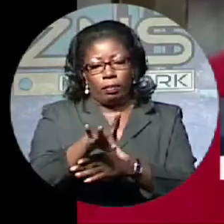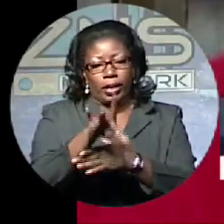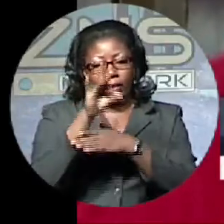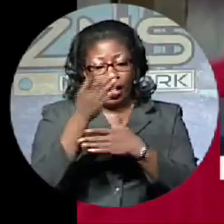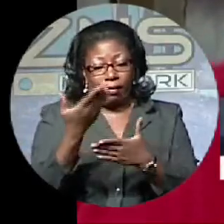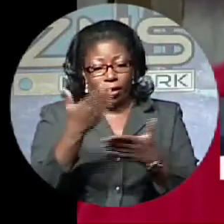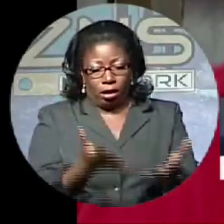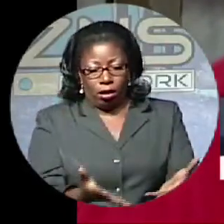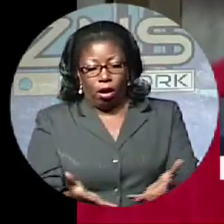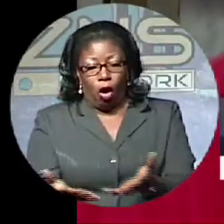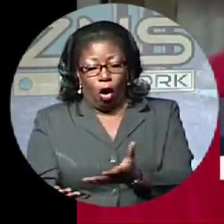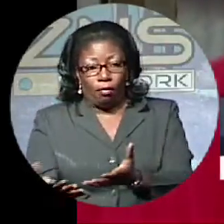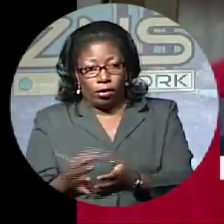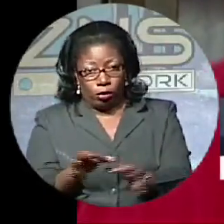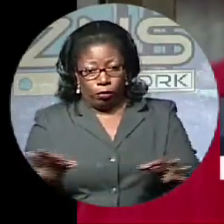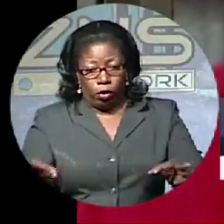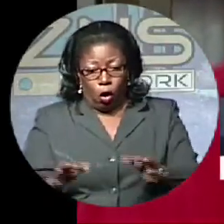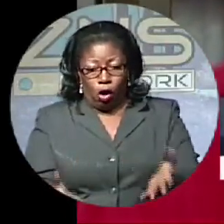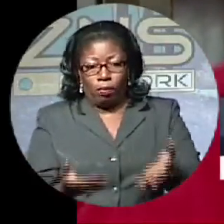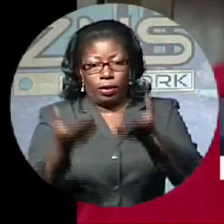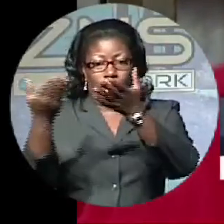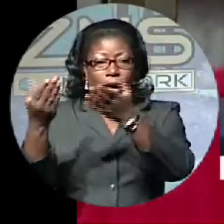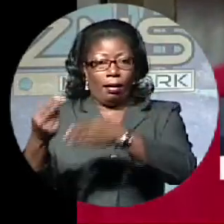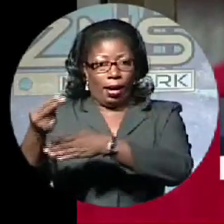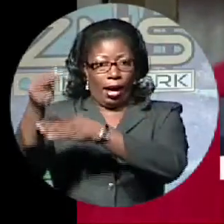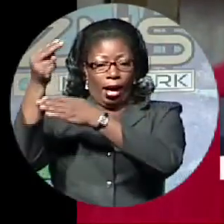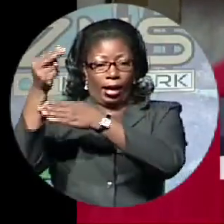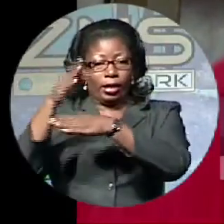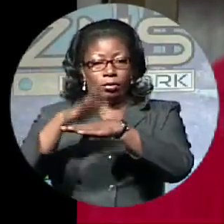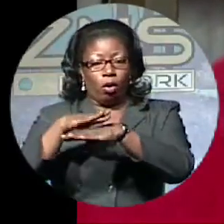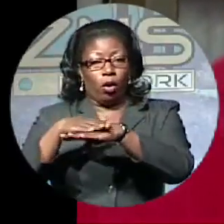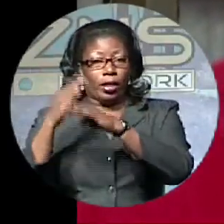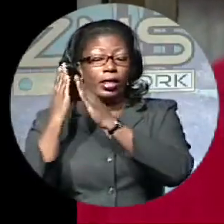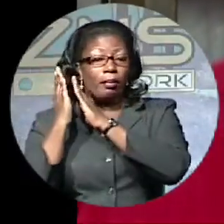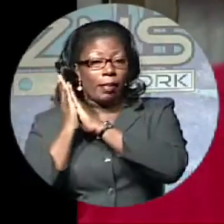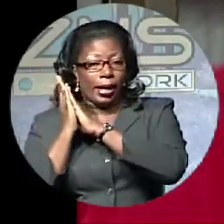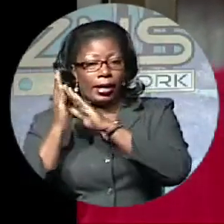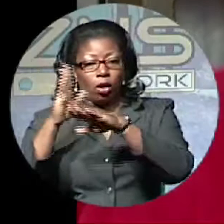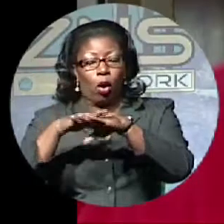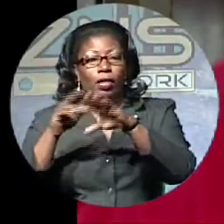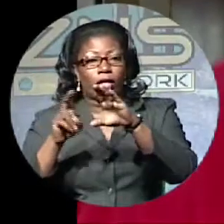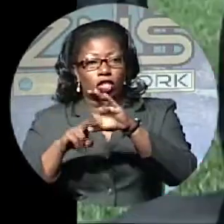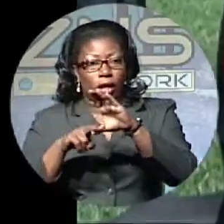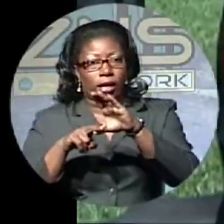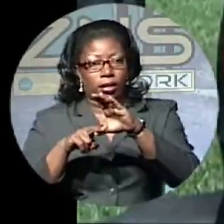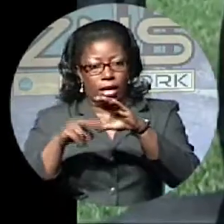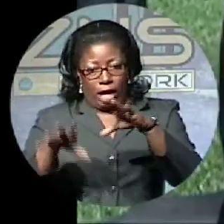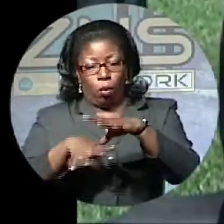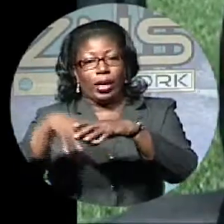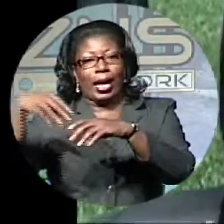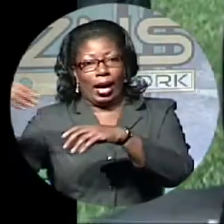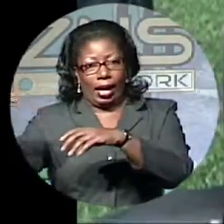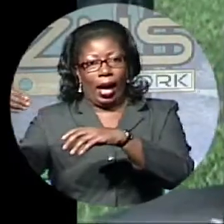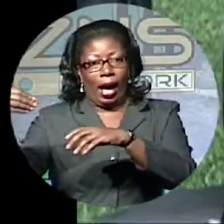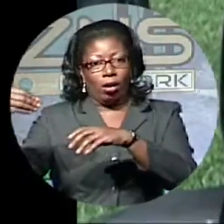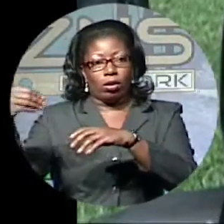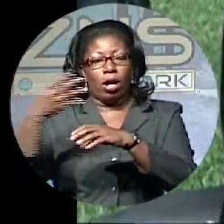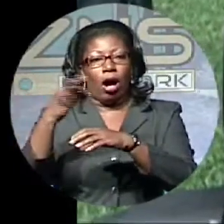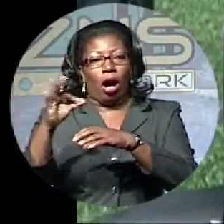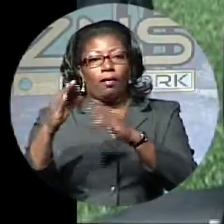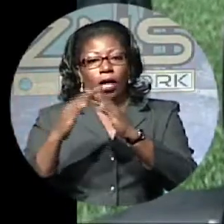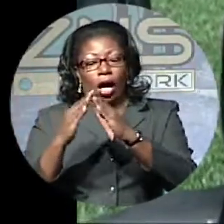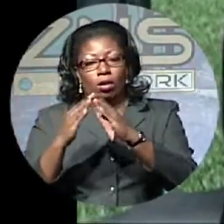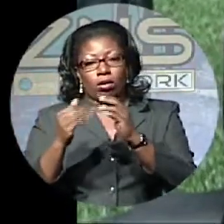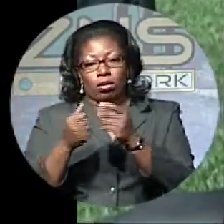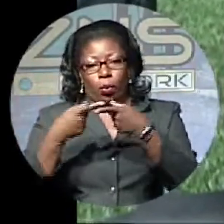floor, electronics as quick as possible, clothes, put them on the beds, put them on furniture, and got out. And by the time we were getting out the door, car